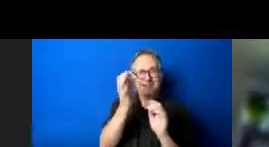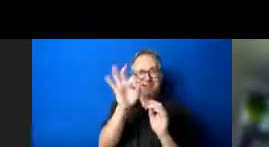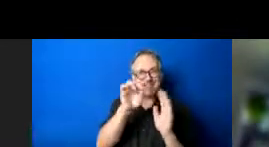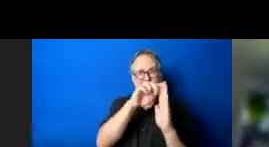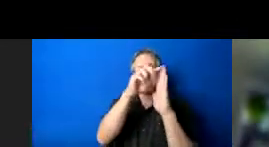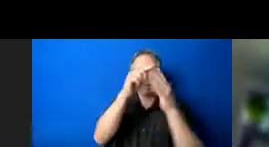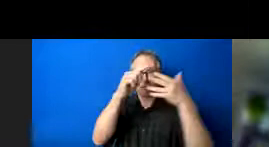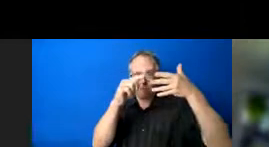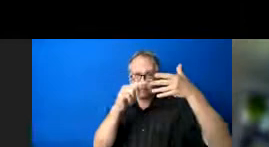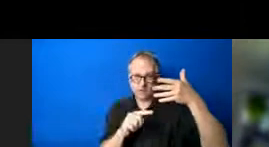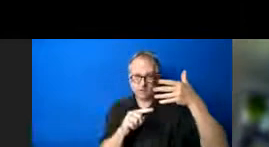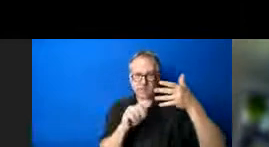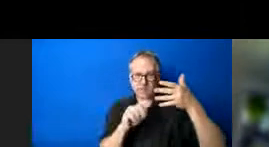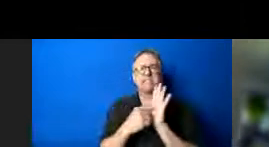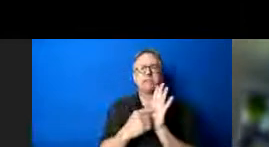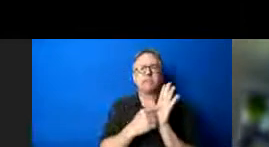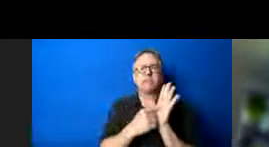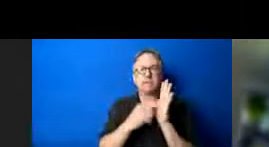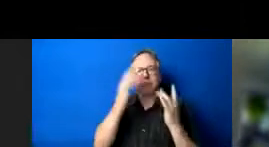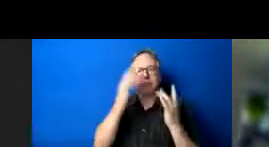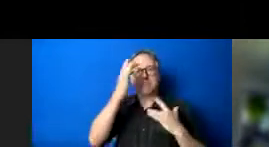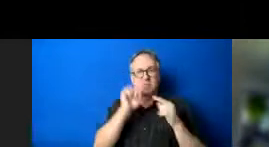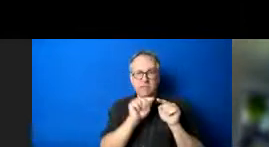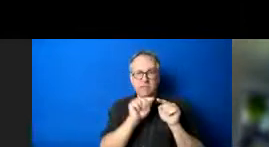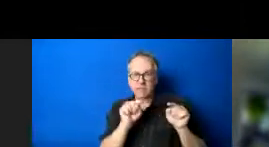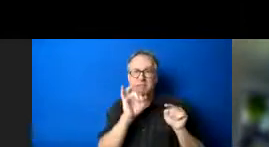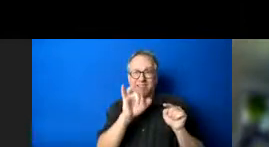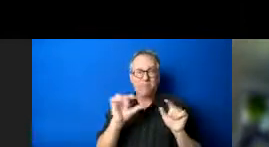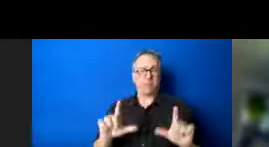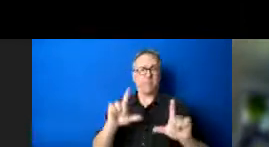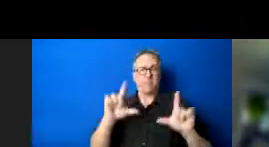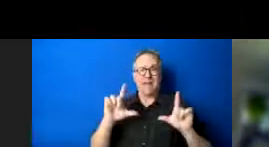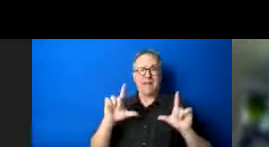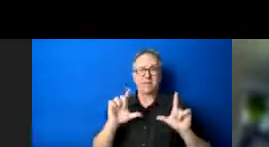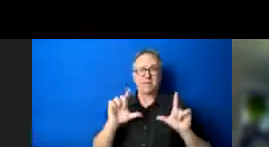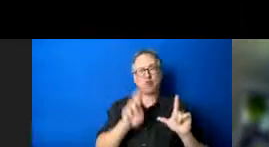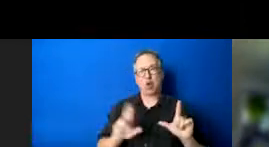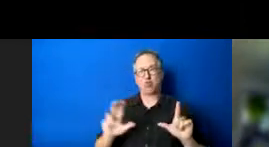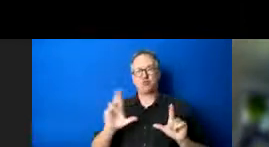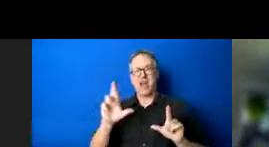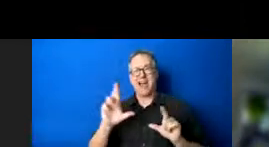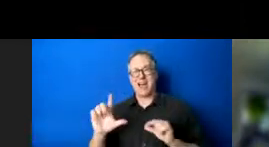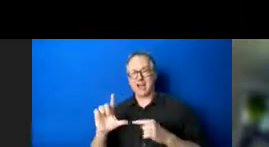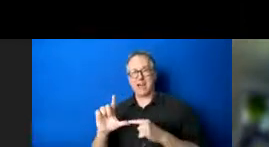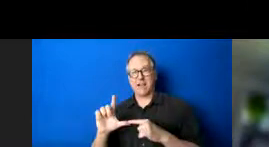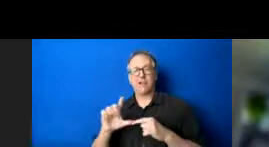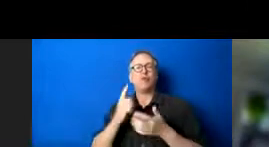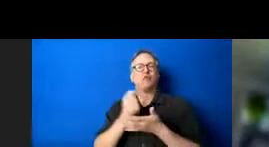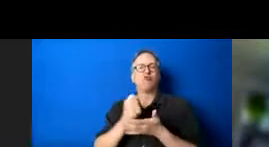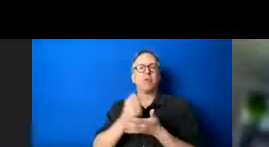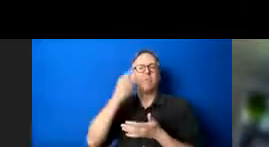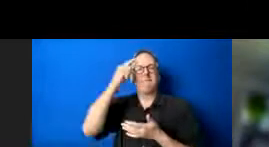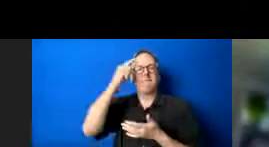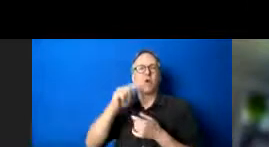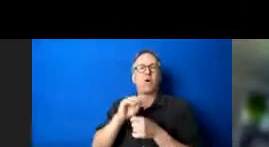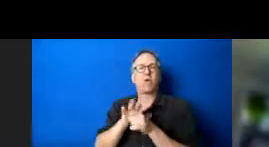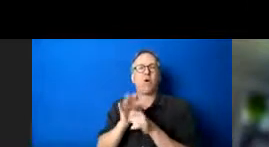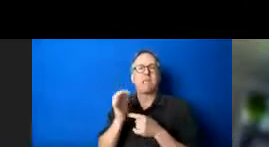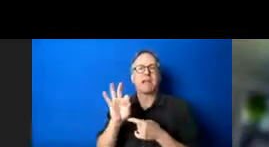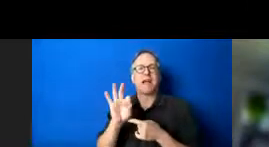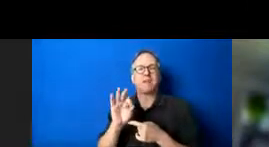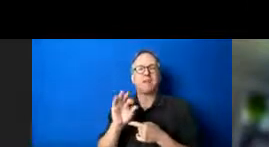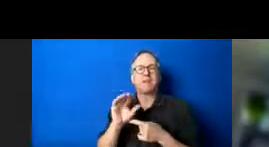and sickness. And once you're on this page, on the lower right corner, there's a box that says treatment for COVID-19, and you can go ahead